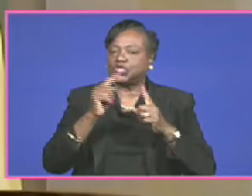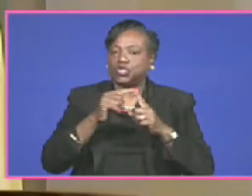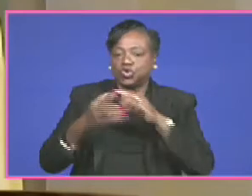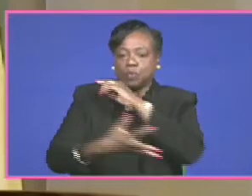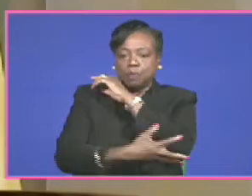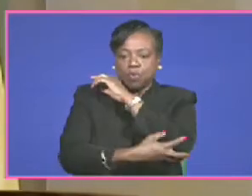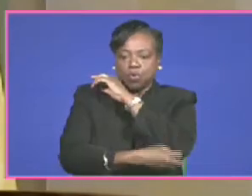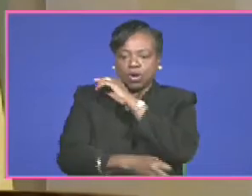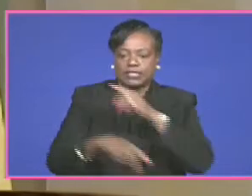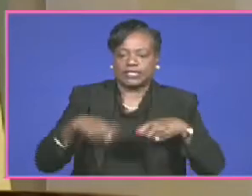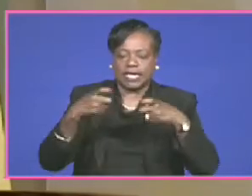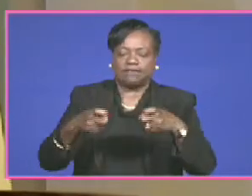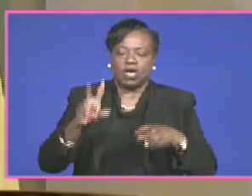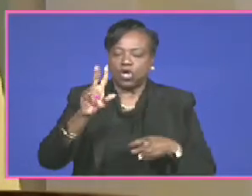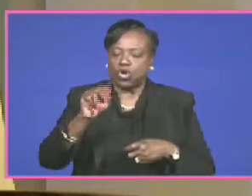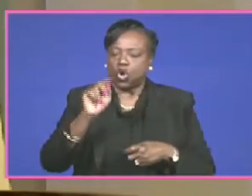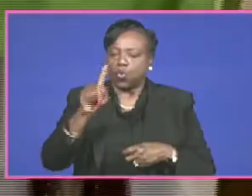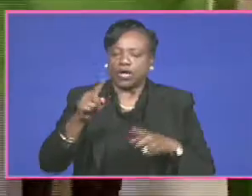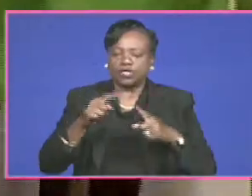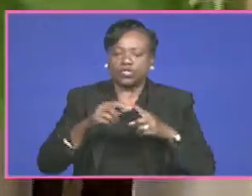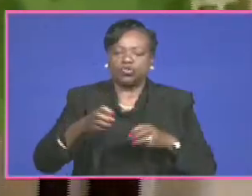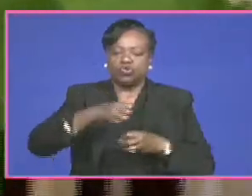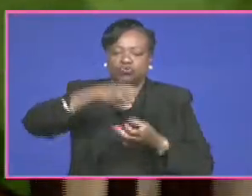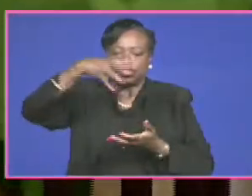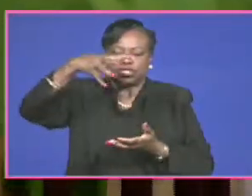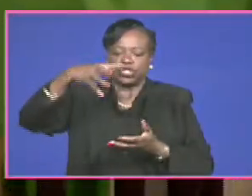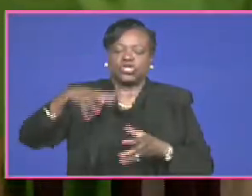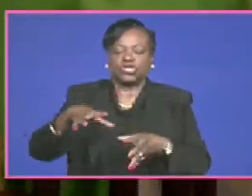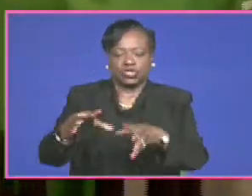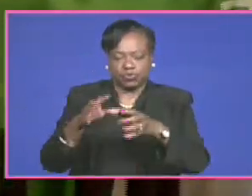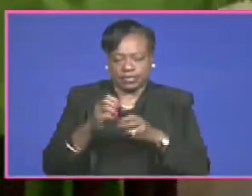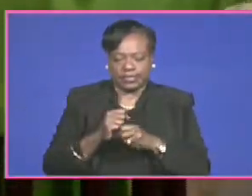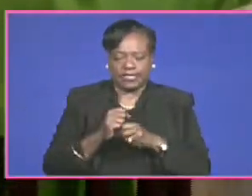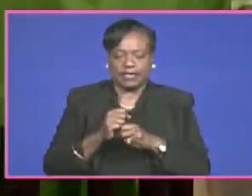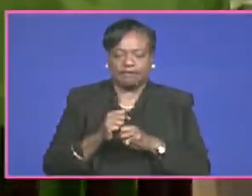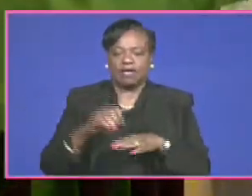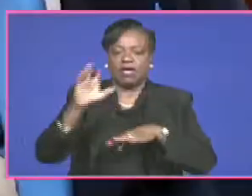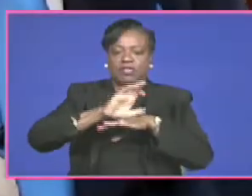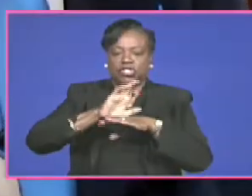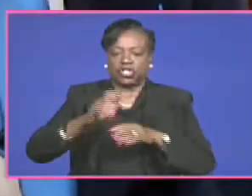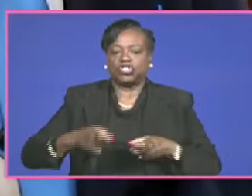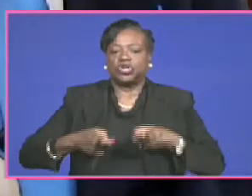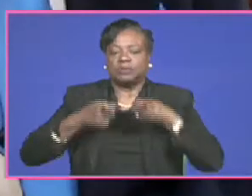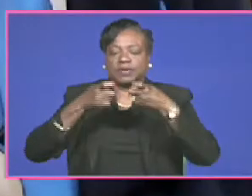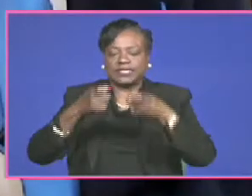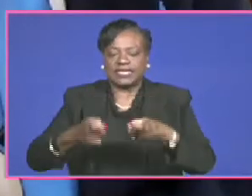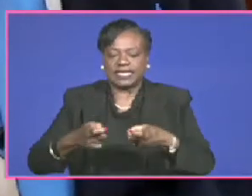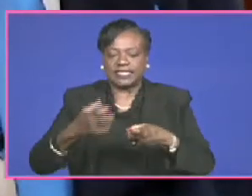one too rich to receive." The church presented the Prime Minister with a special